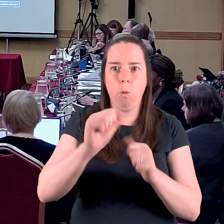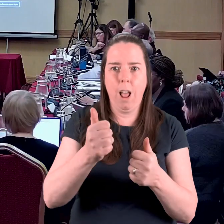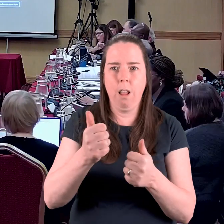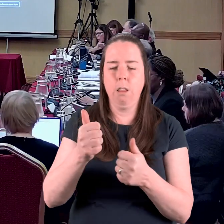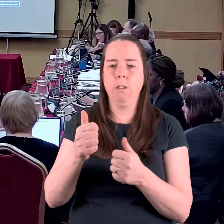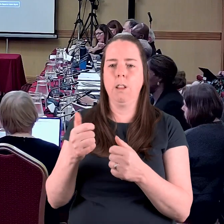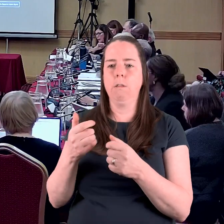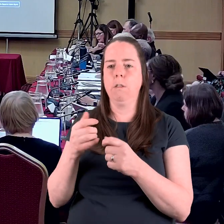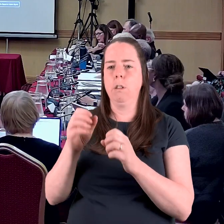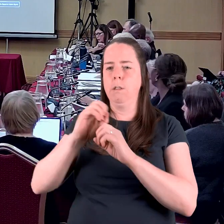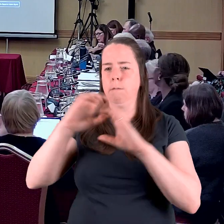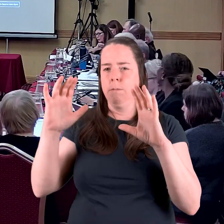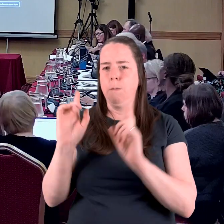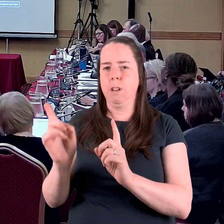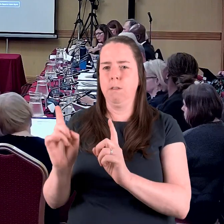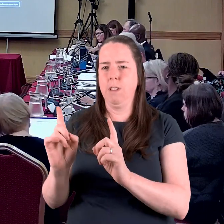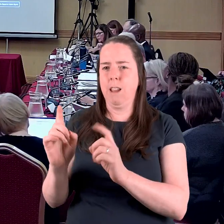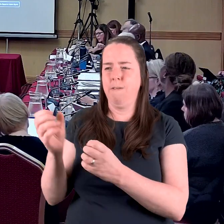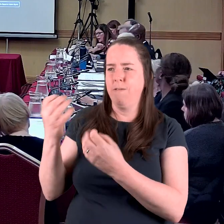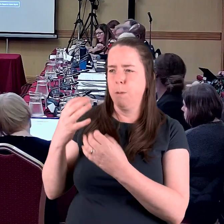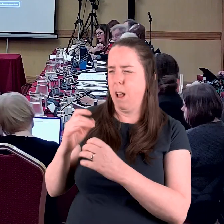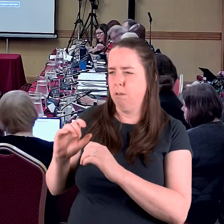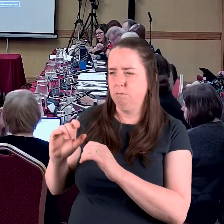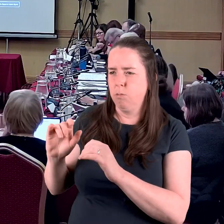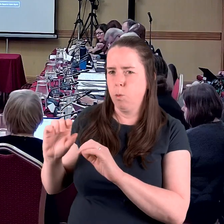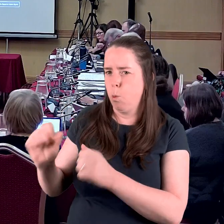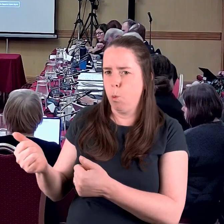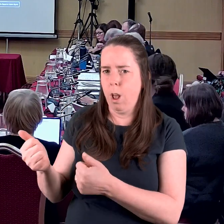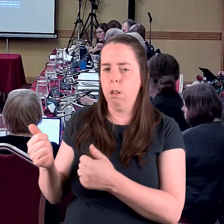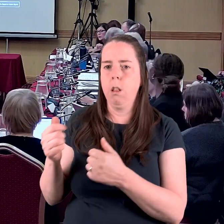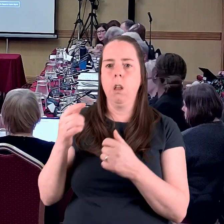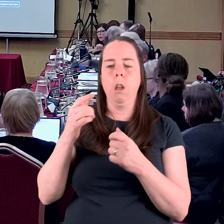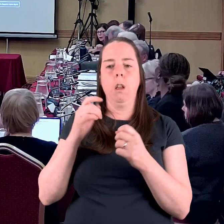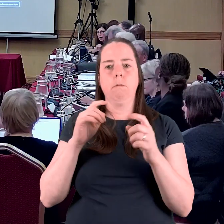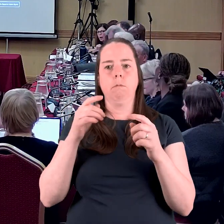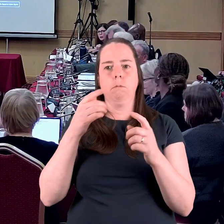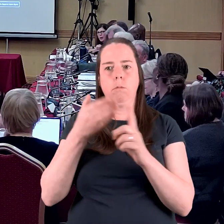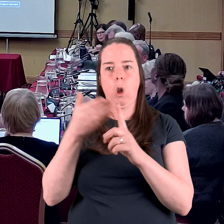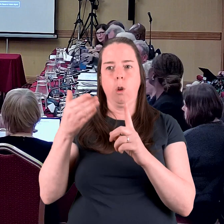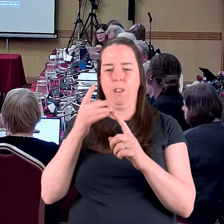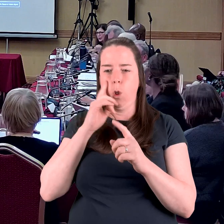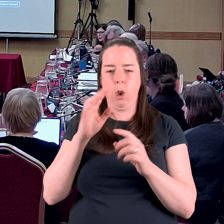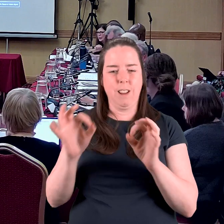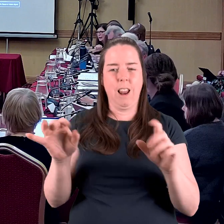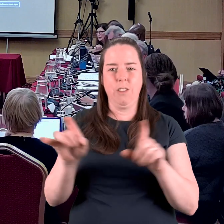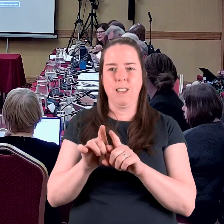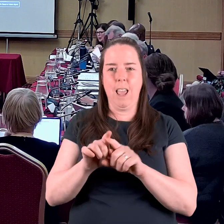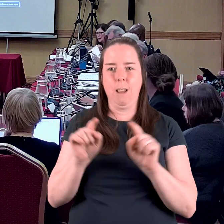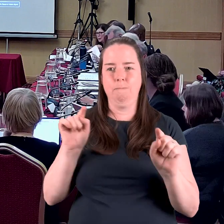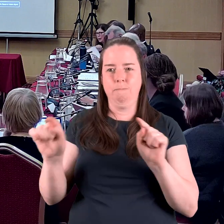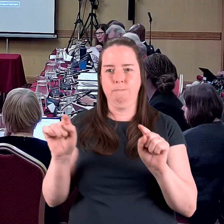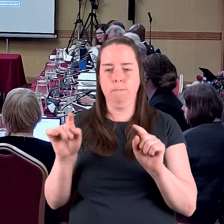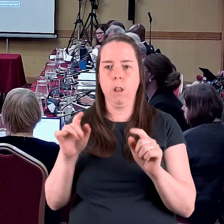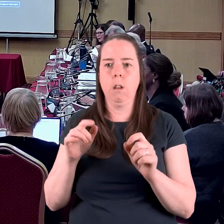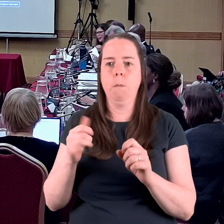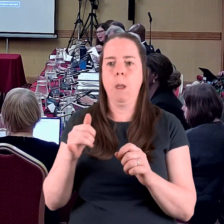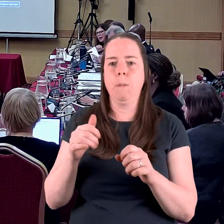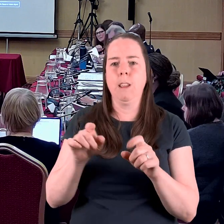feedback on what went well and then the image for the stakeholder feedback that didn't go so well. I couldn't help noticing they look exactly the same.